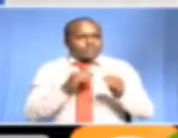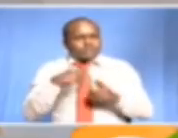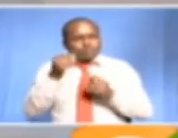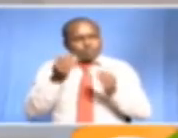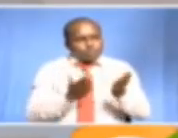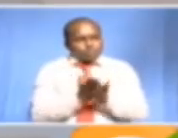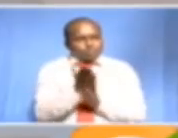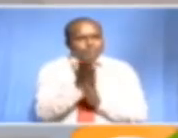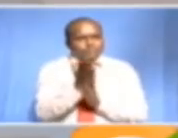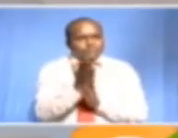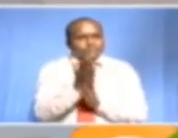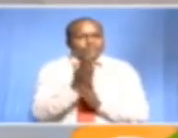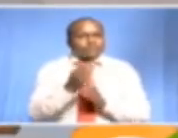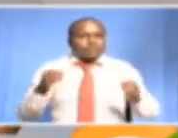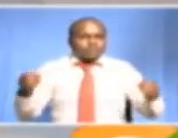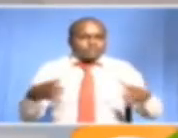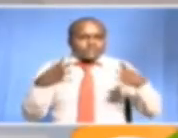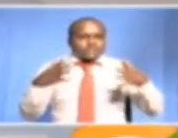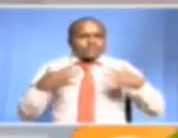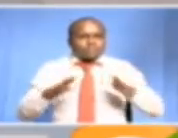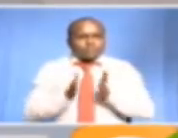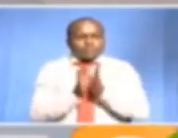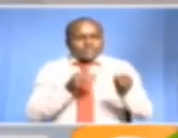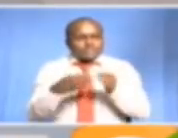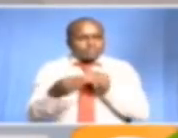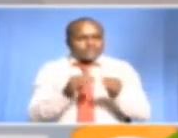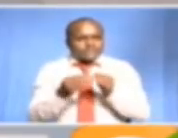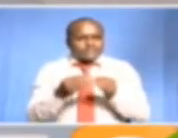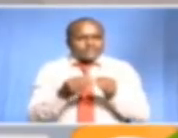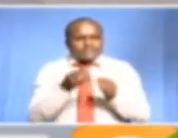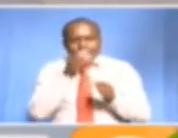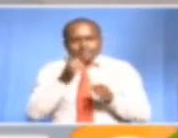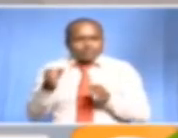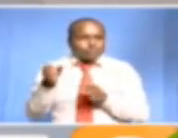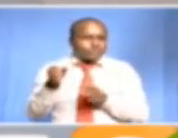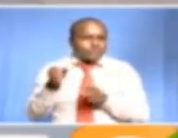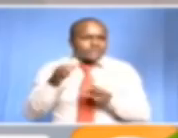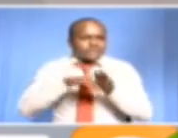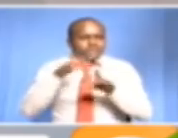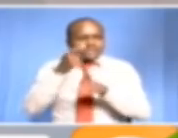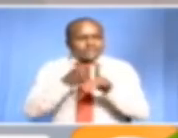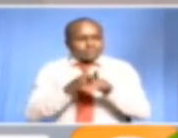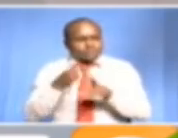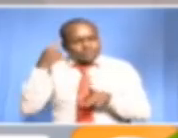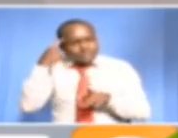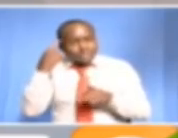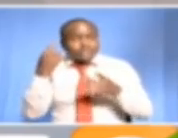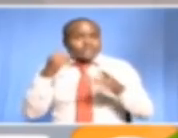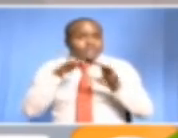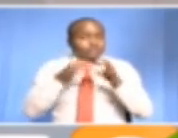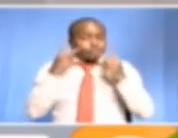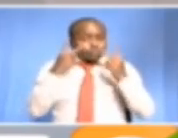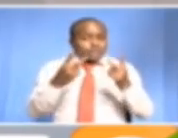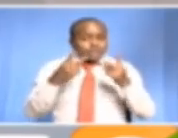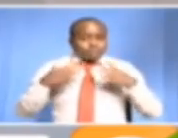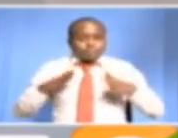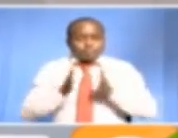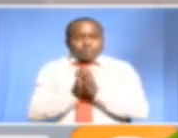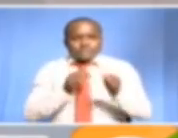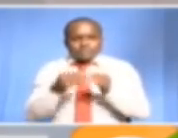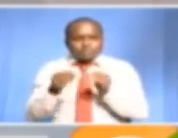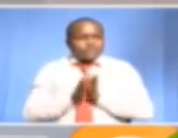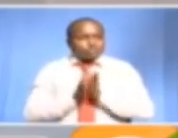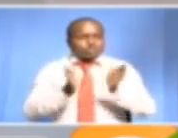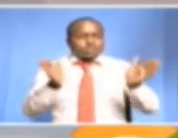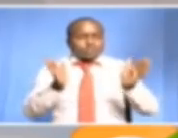Yes. Obviously, people with disability are always, you know, left behind in terms of thinking. I mean, if we look at persons with disability, generally